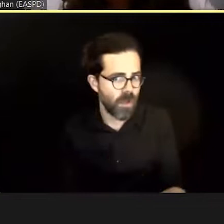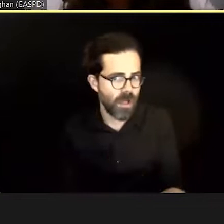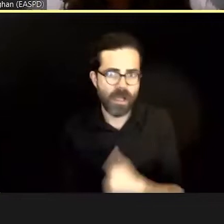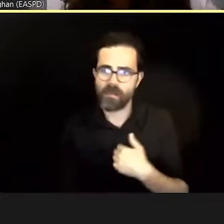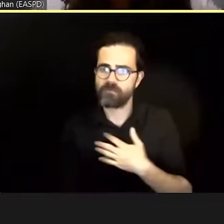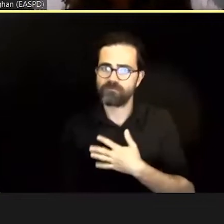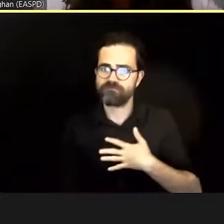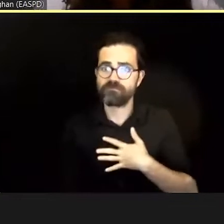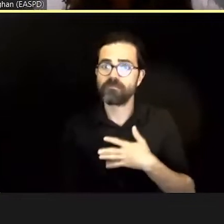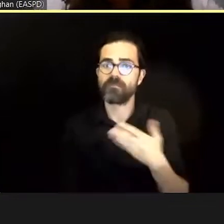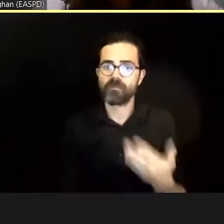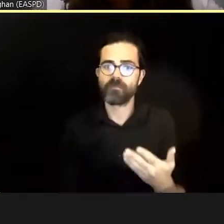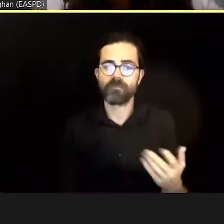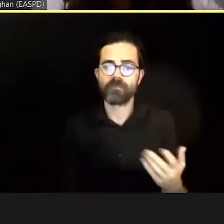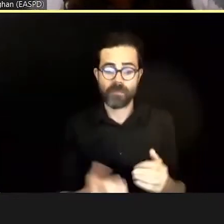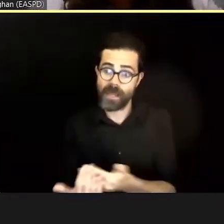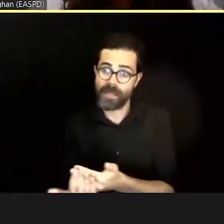chat.